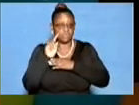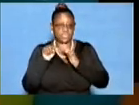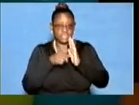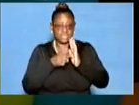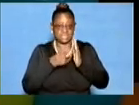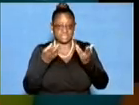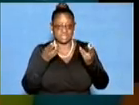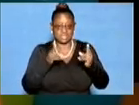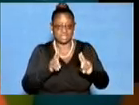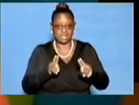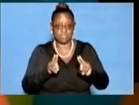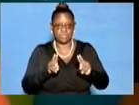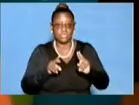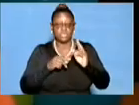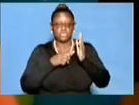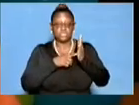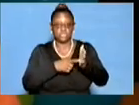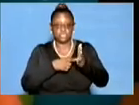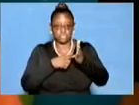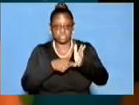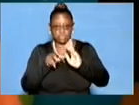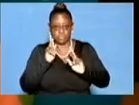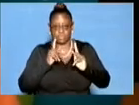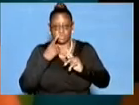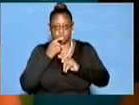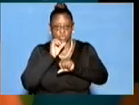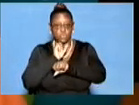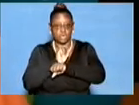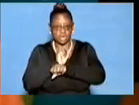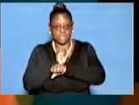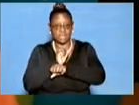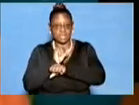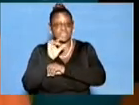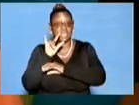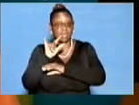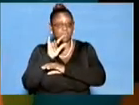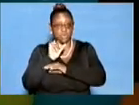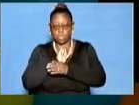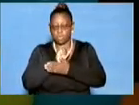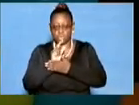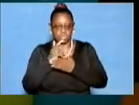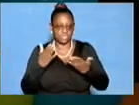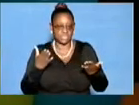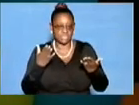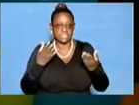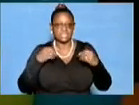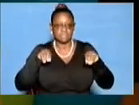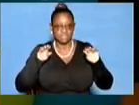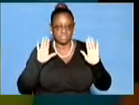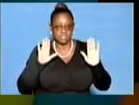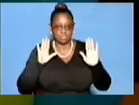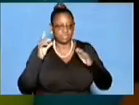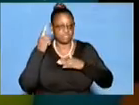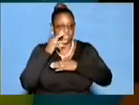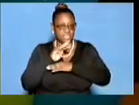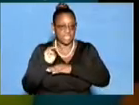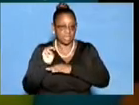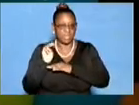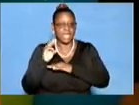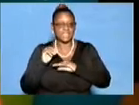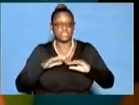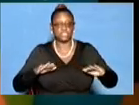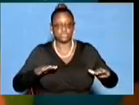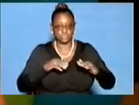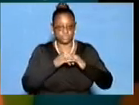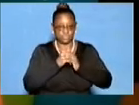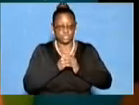event to be held to expose people who work at the airport to all of the options that are available to them and or their children. So we're